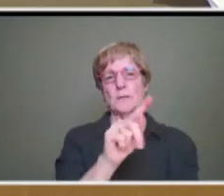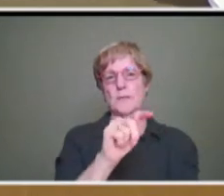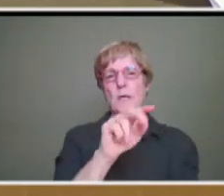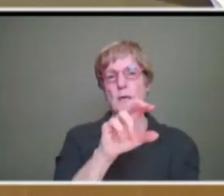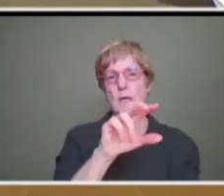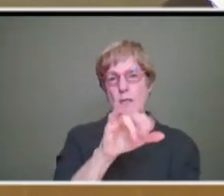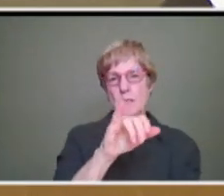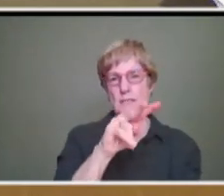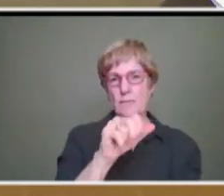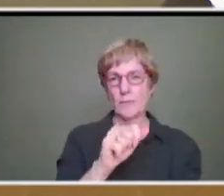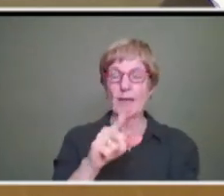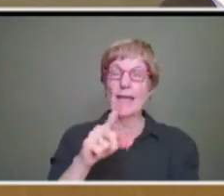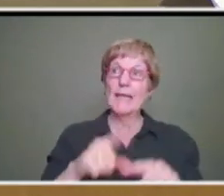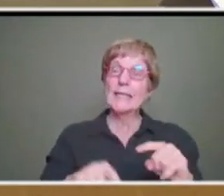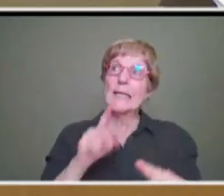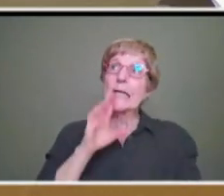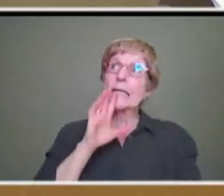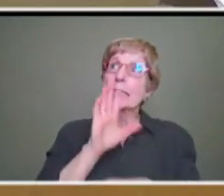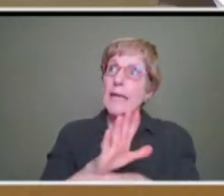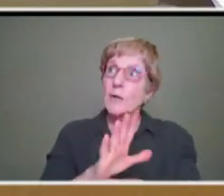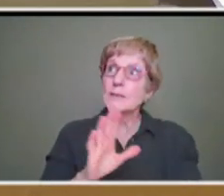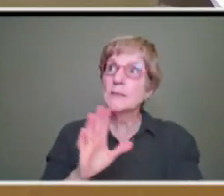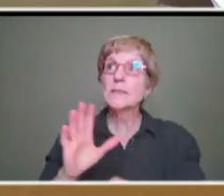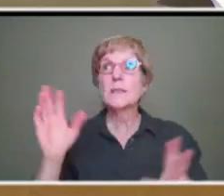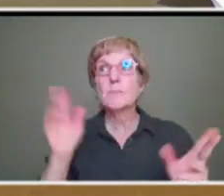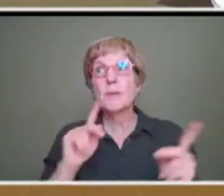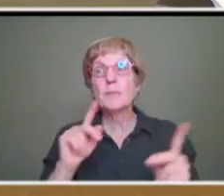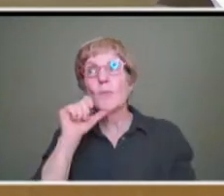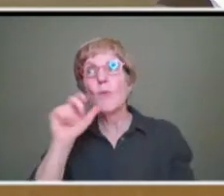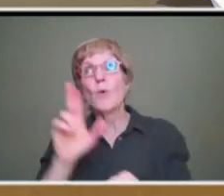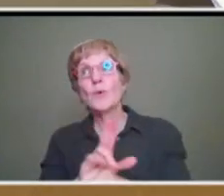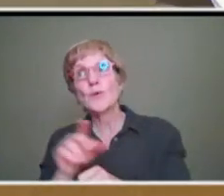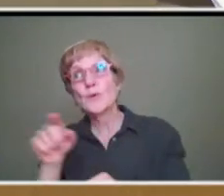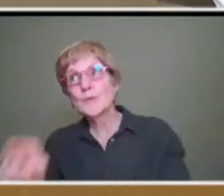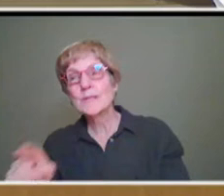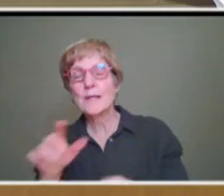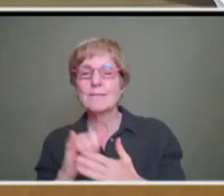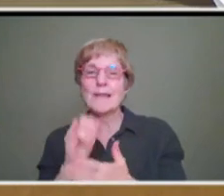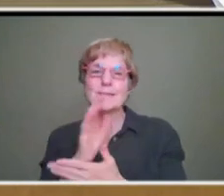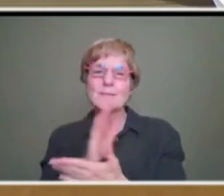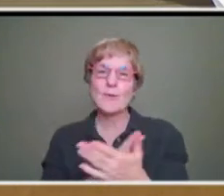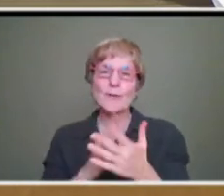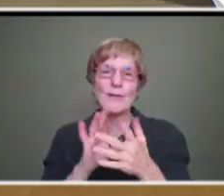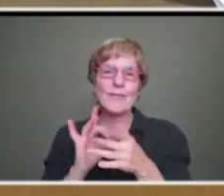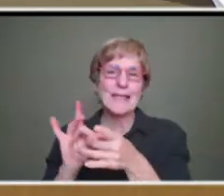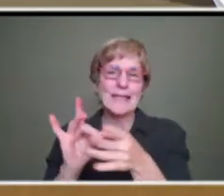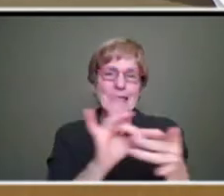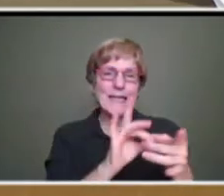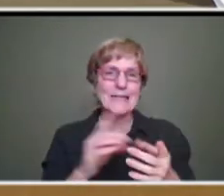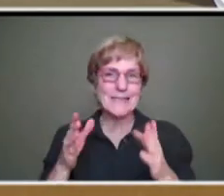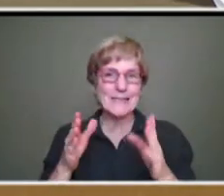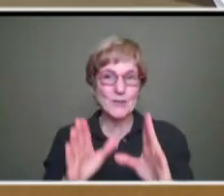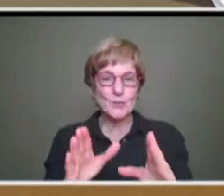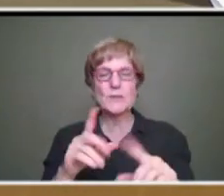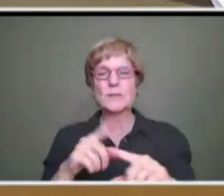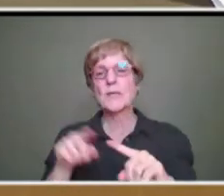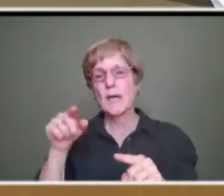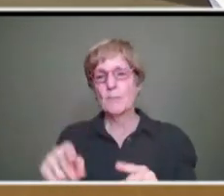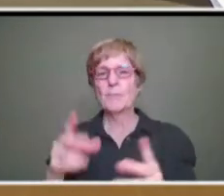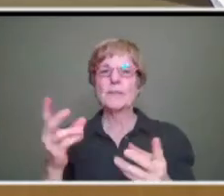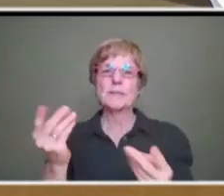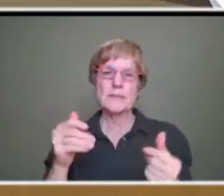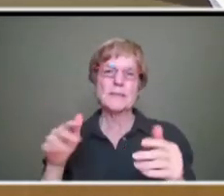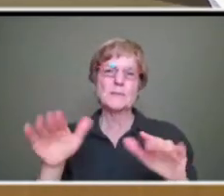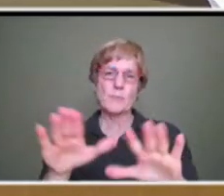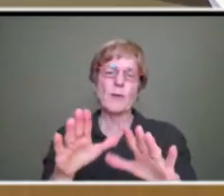guarantee there won't be any folks using Rebecca that's part of the conductivity policy and at some point in time as this property redevelops